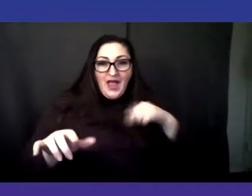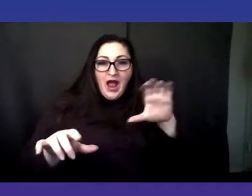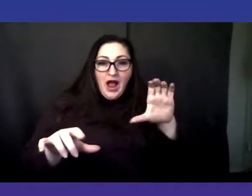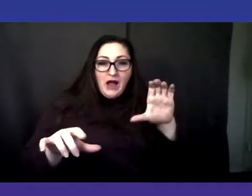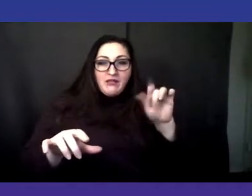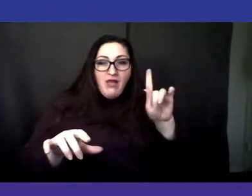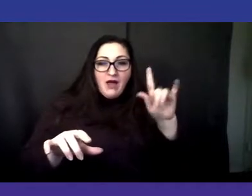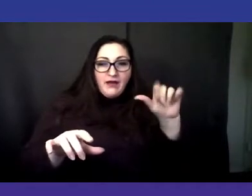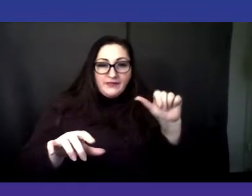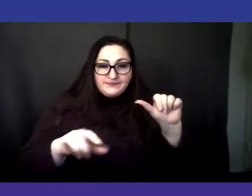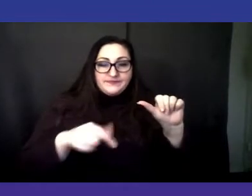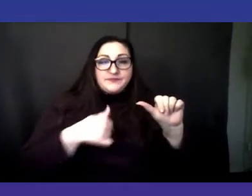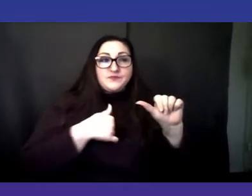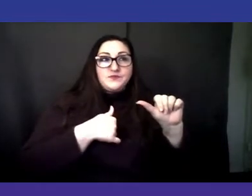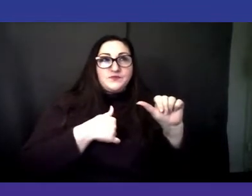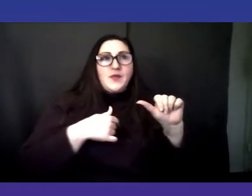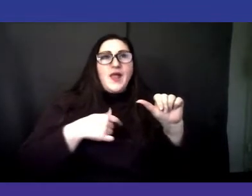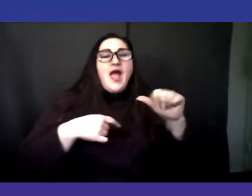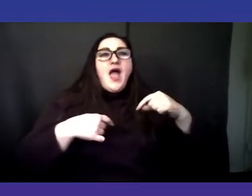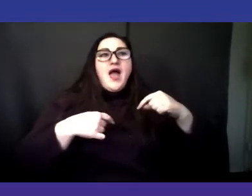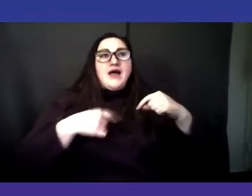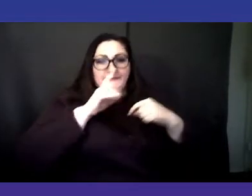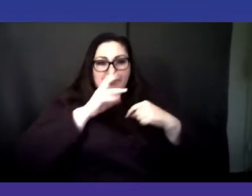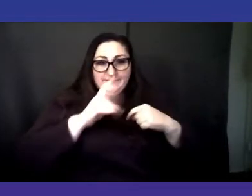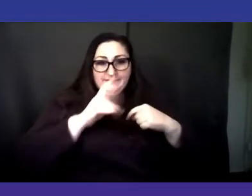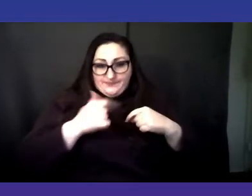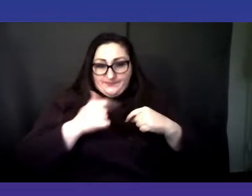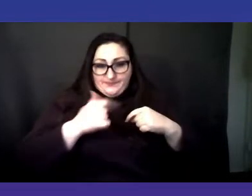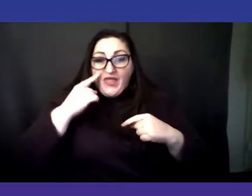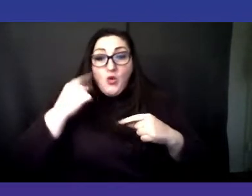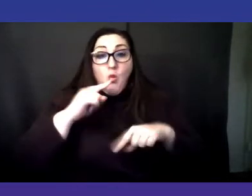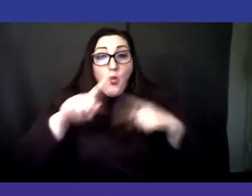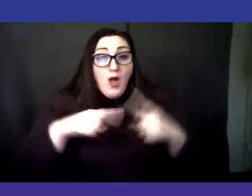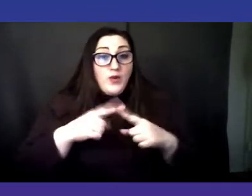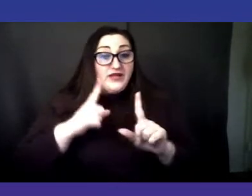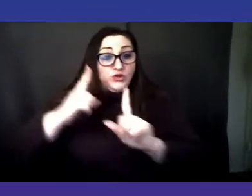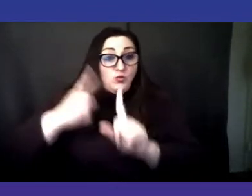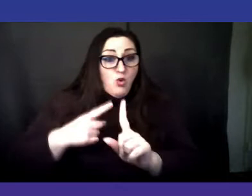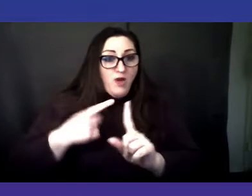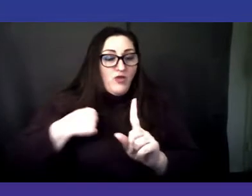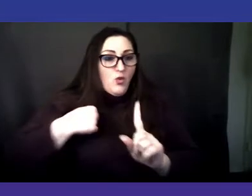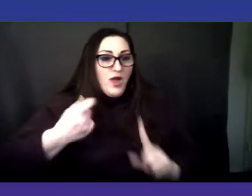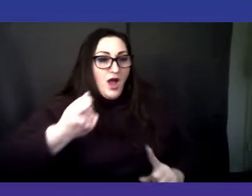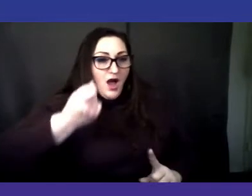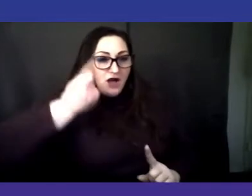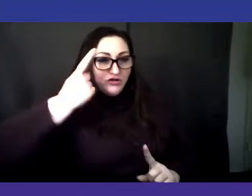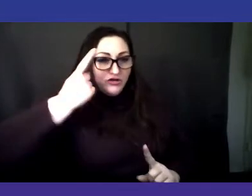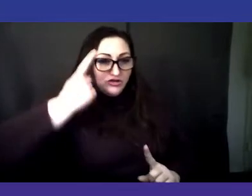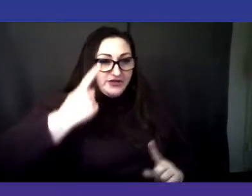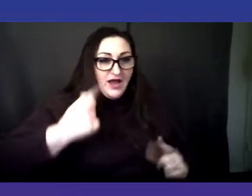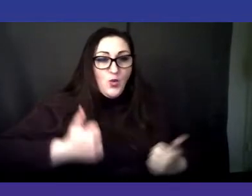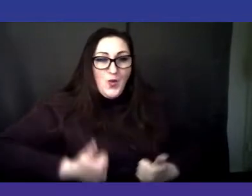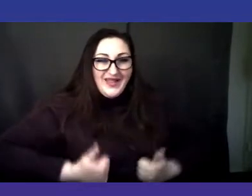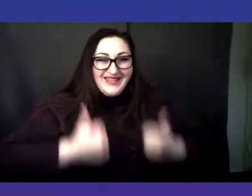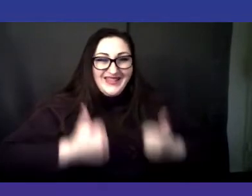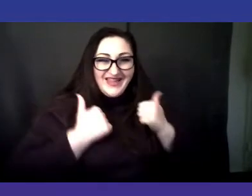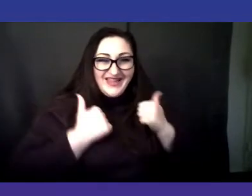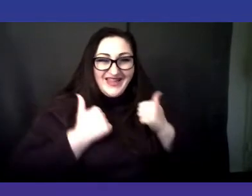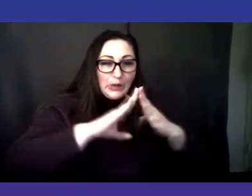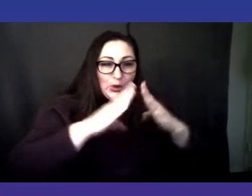that we live in communities that are constantly changing,